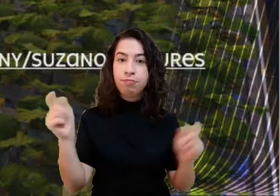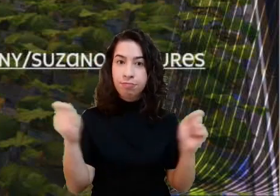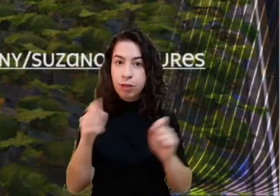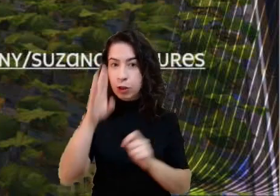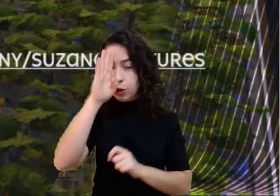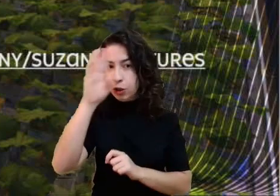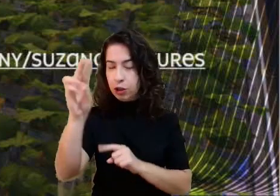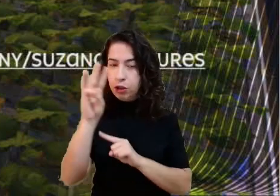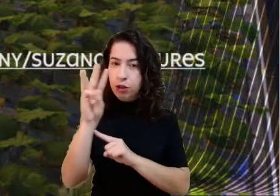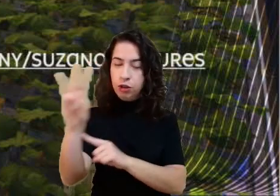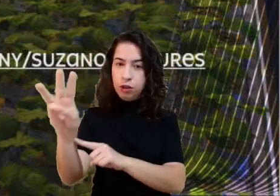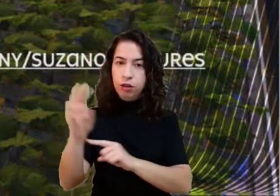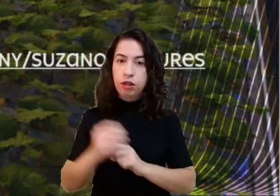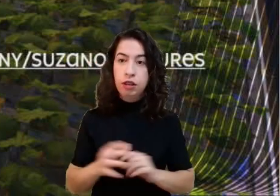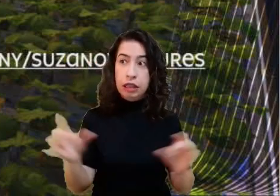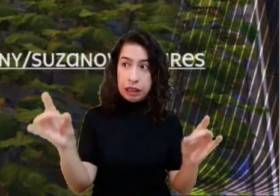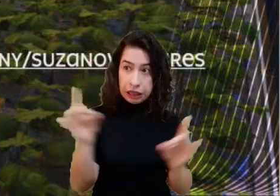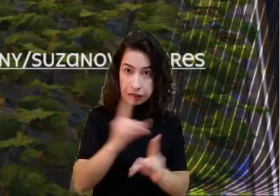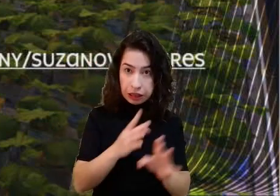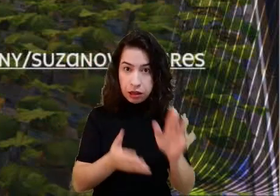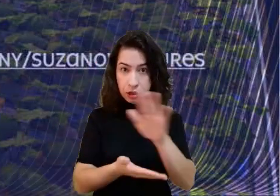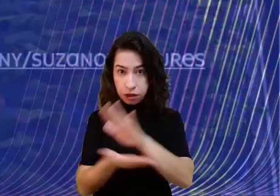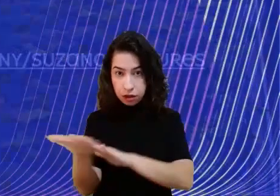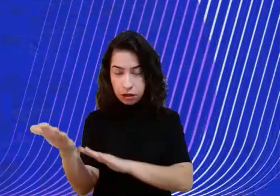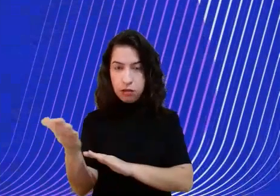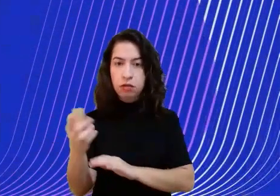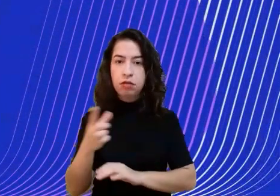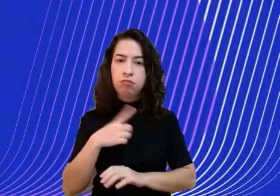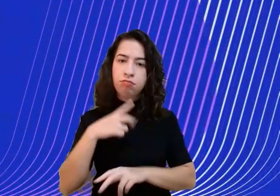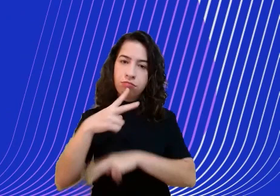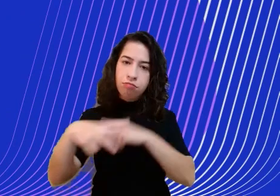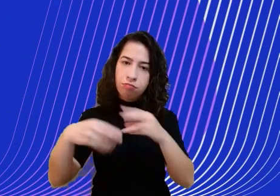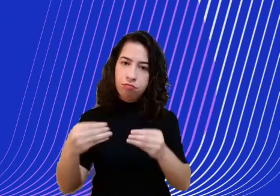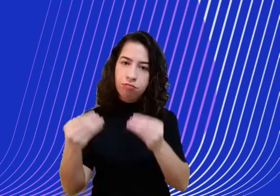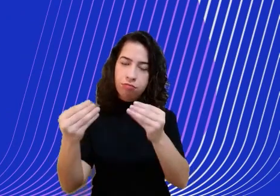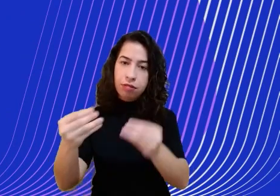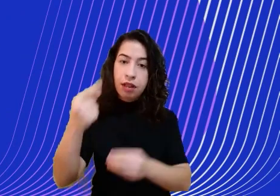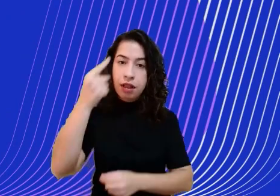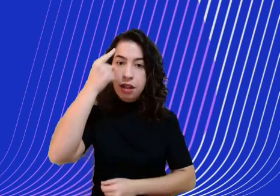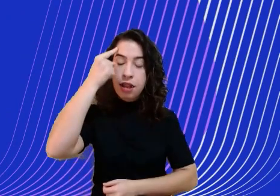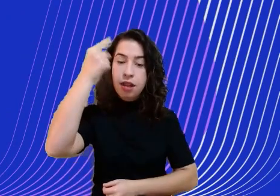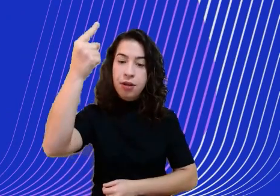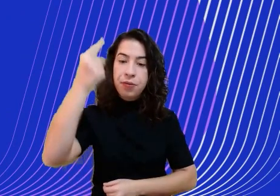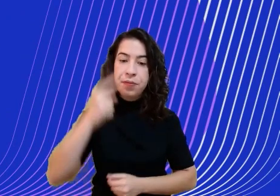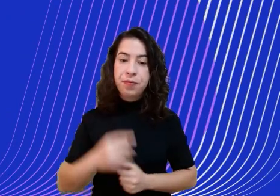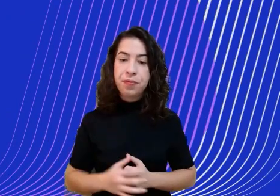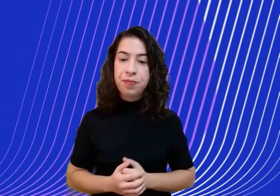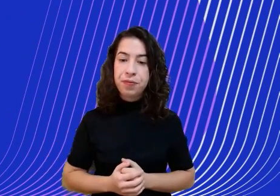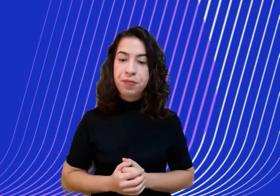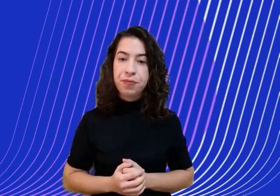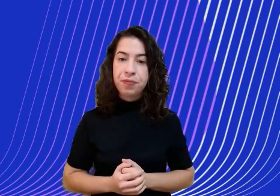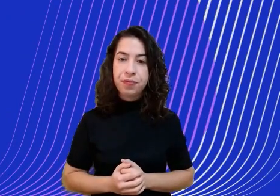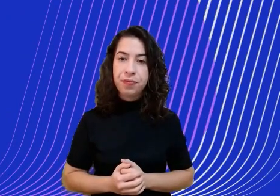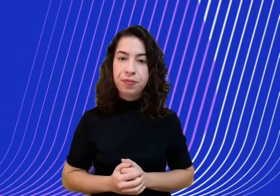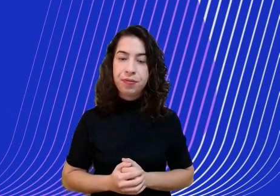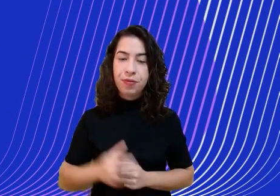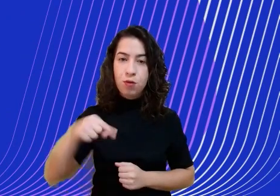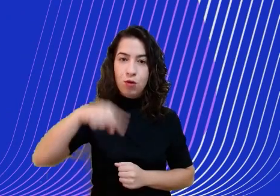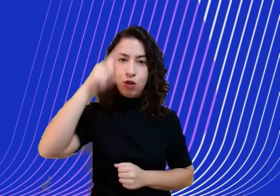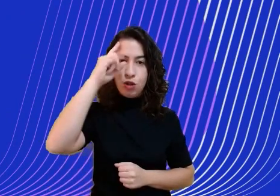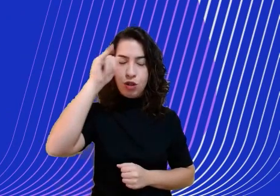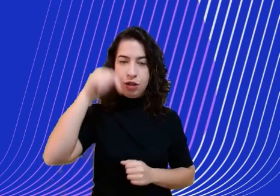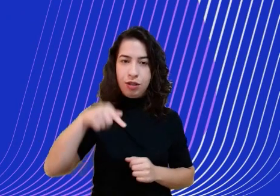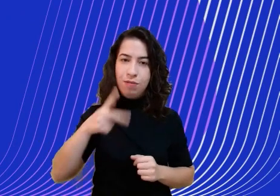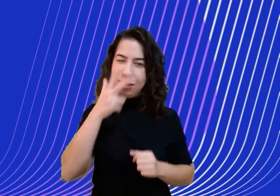our page. And at the end, you're going to receive a gift, a reminder of